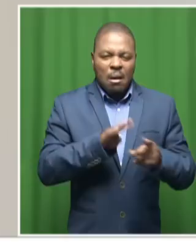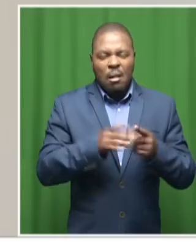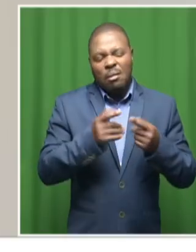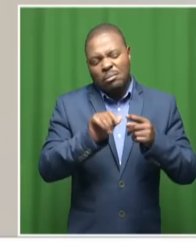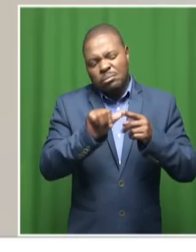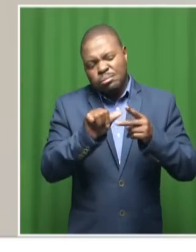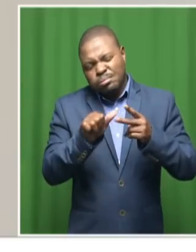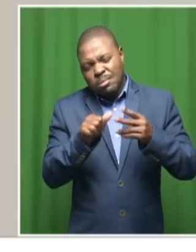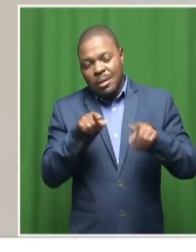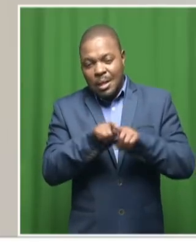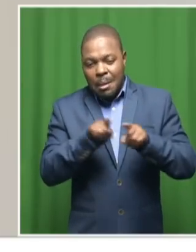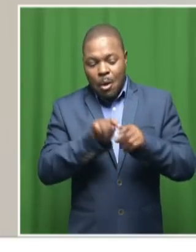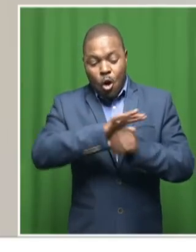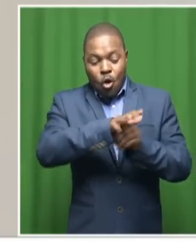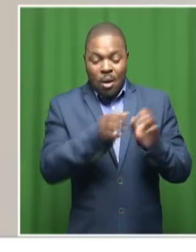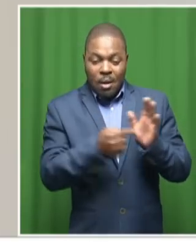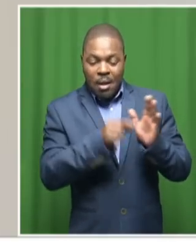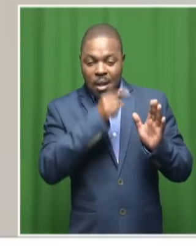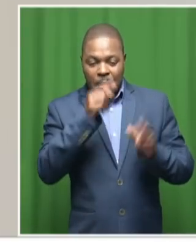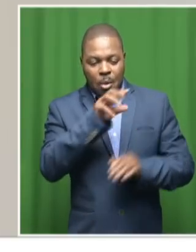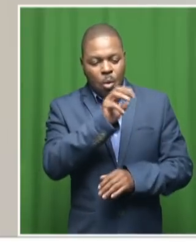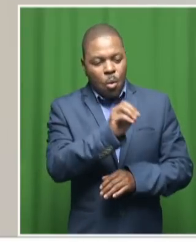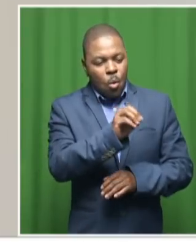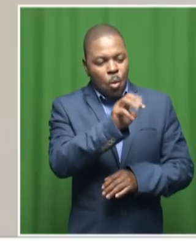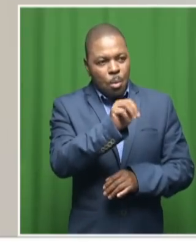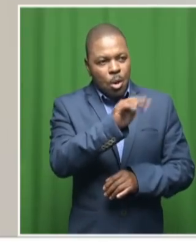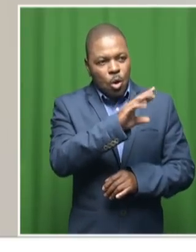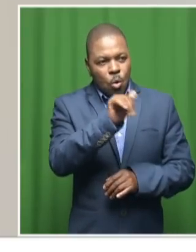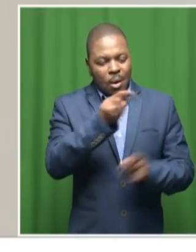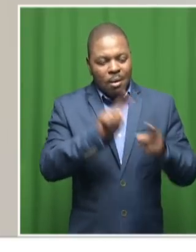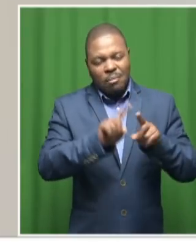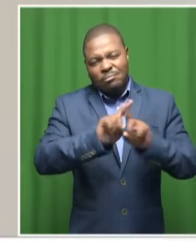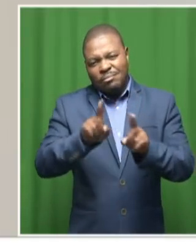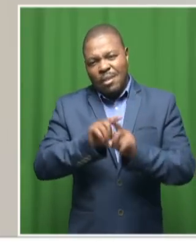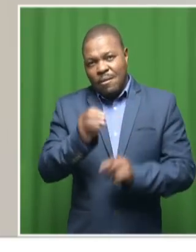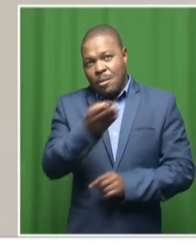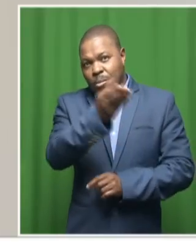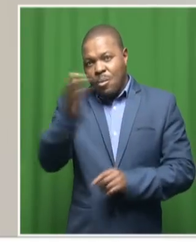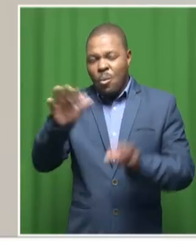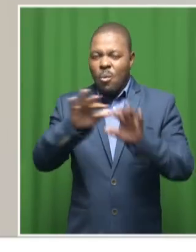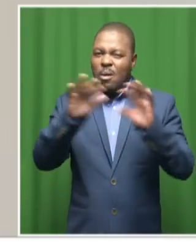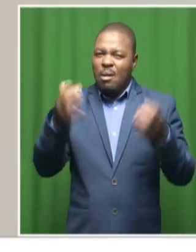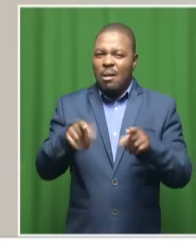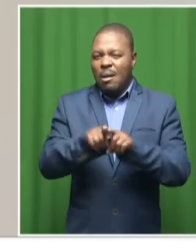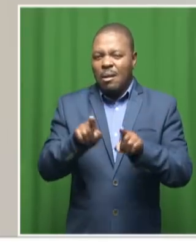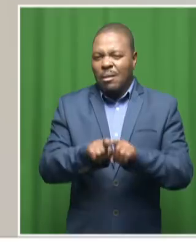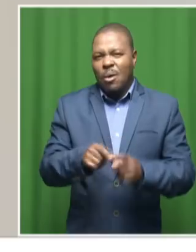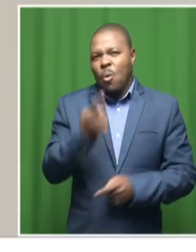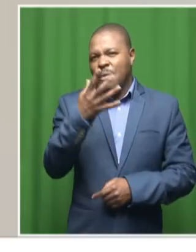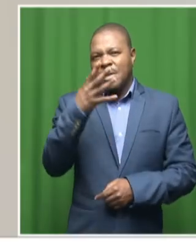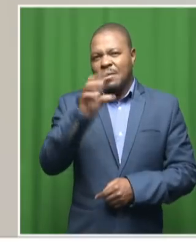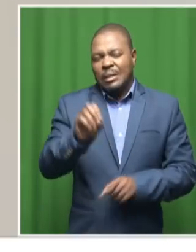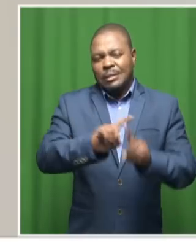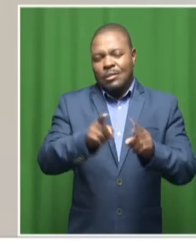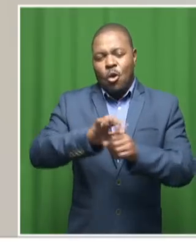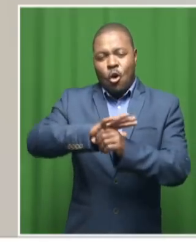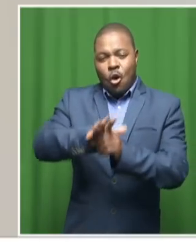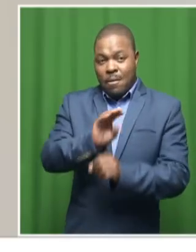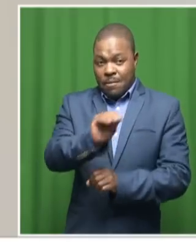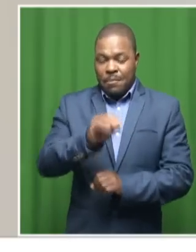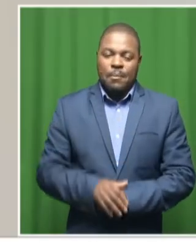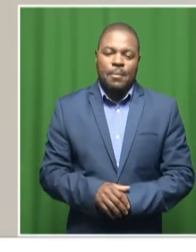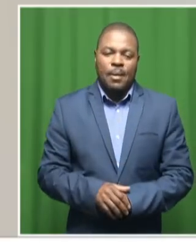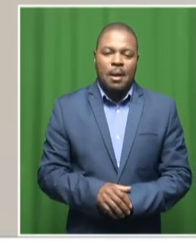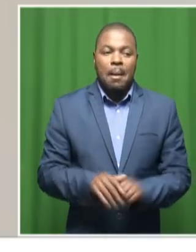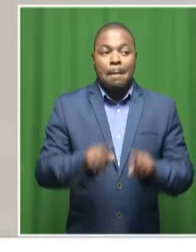of that variant that are in circulation in the world, could be as many as 150. And most of